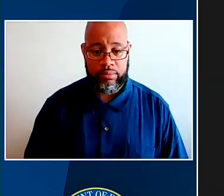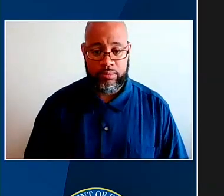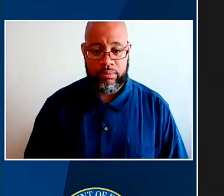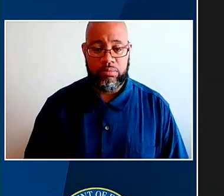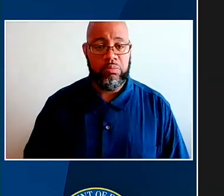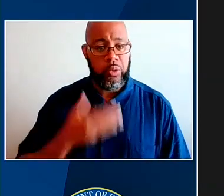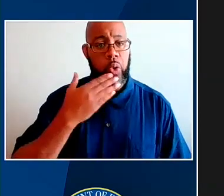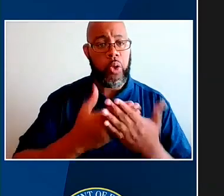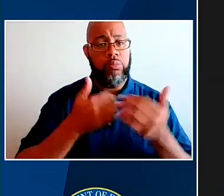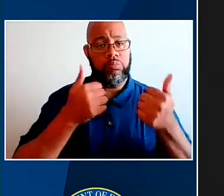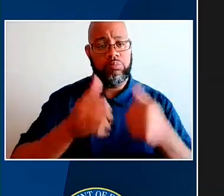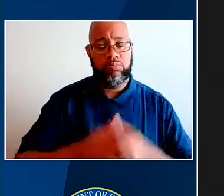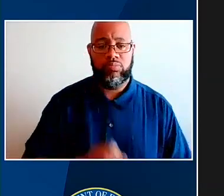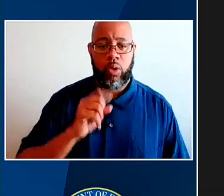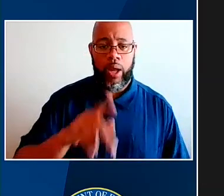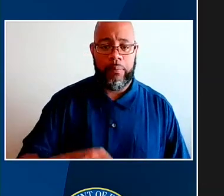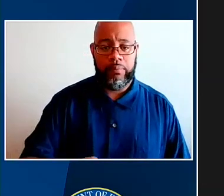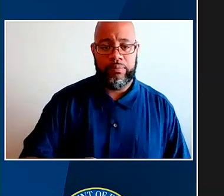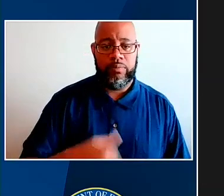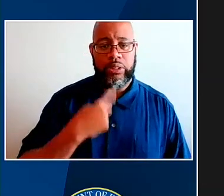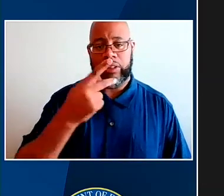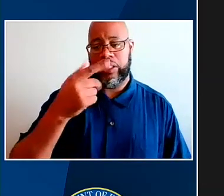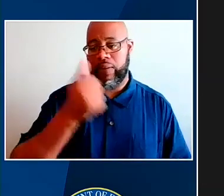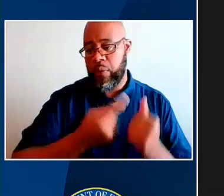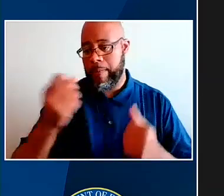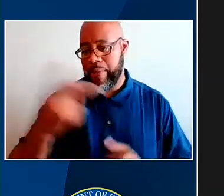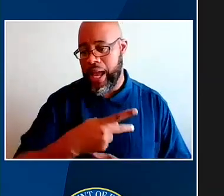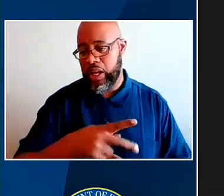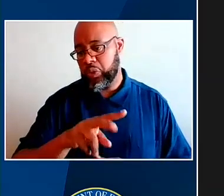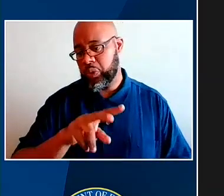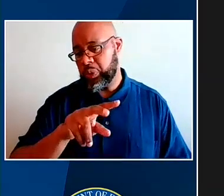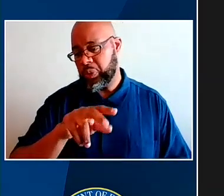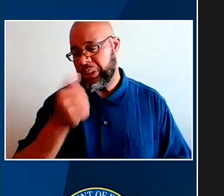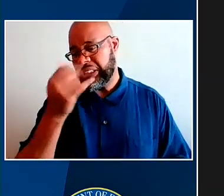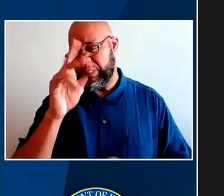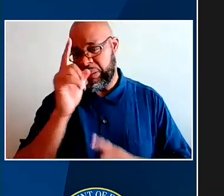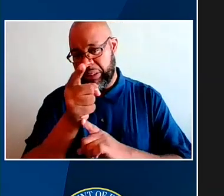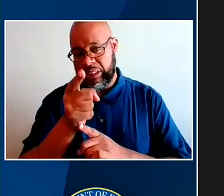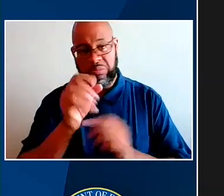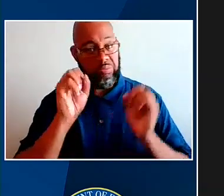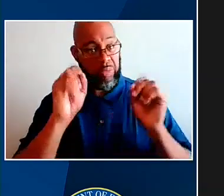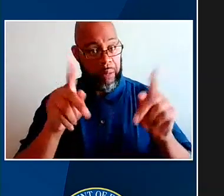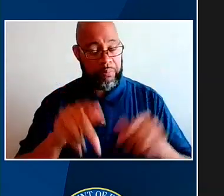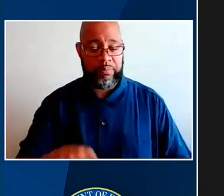good. Okay. We'll see everyone in about 17 minutes, if that's okay.